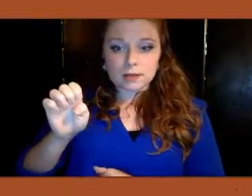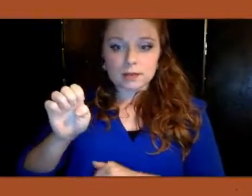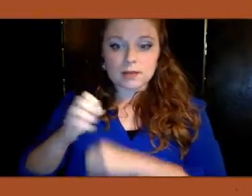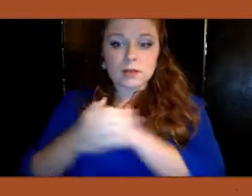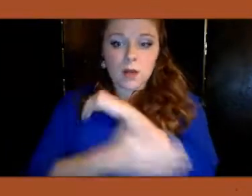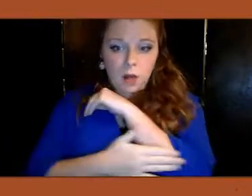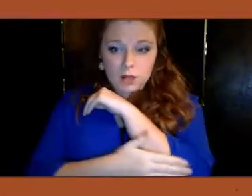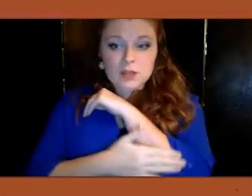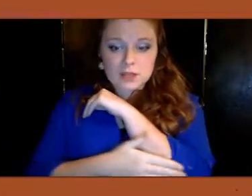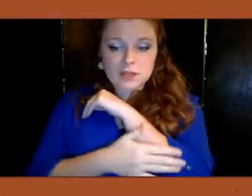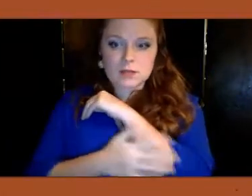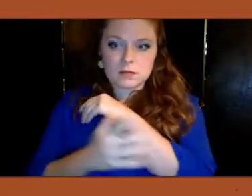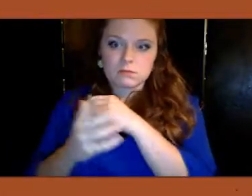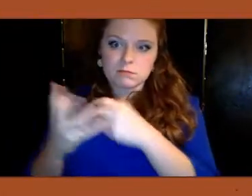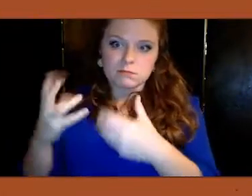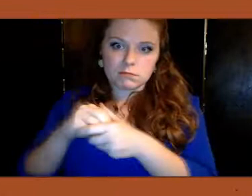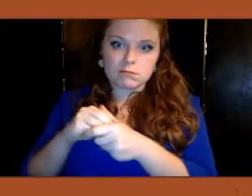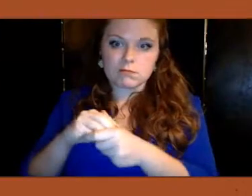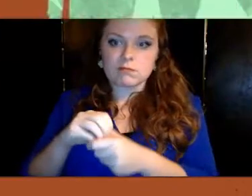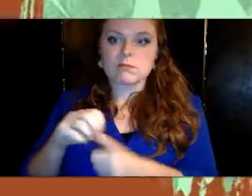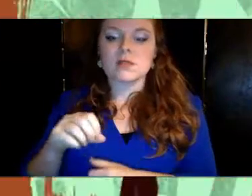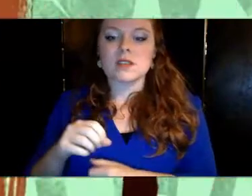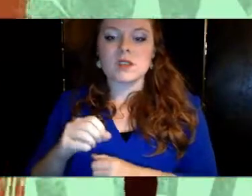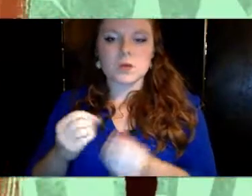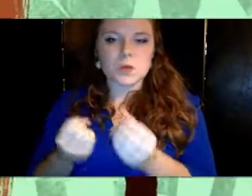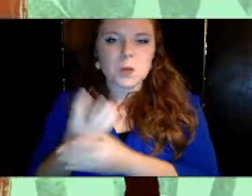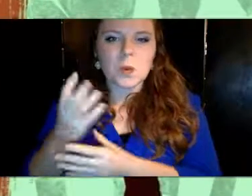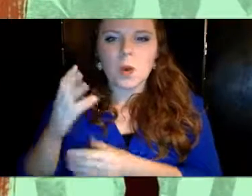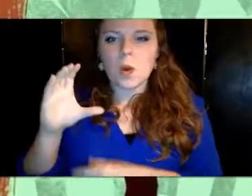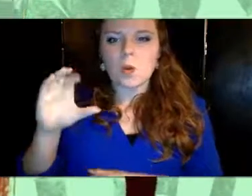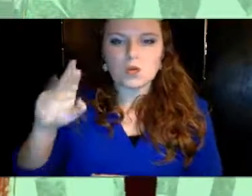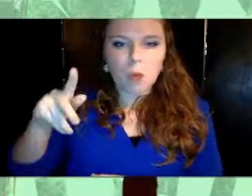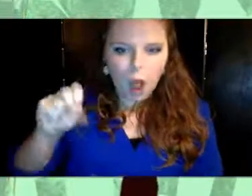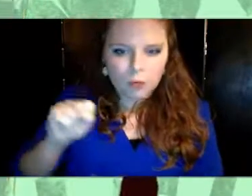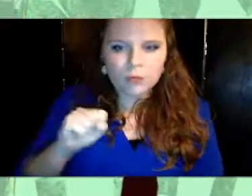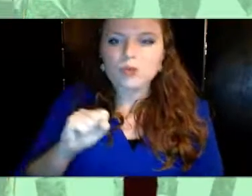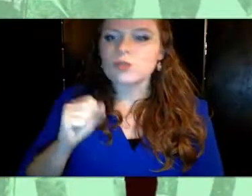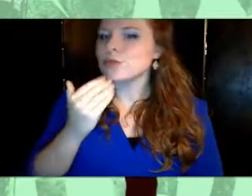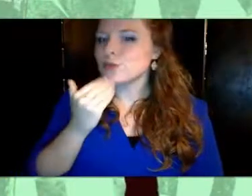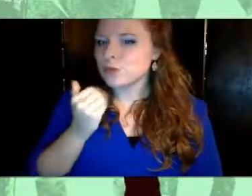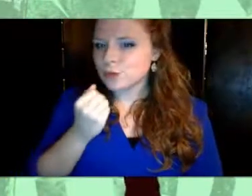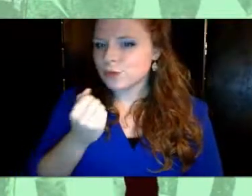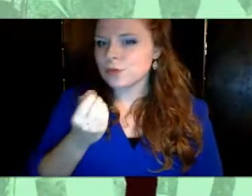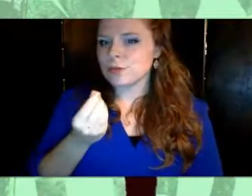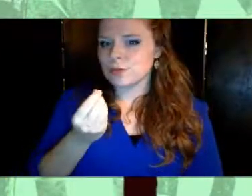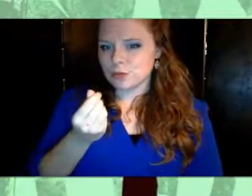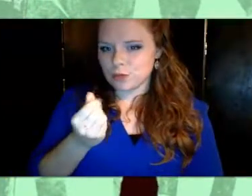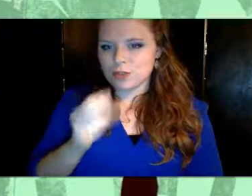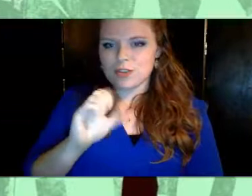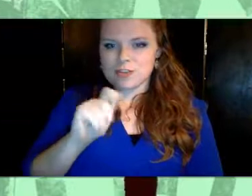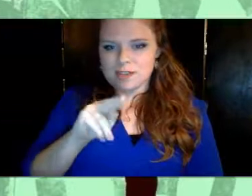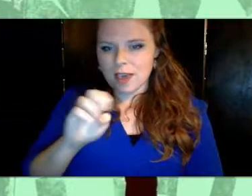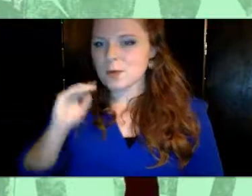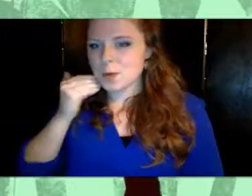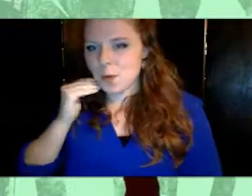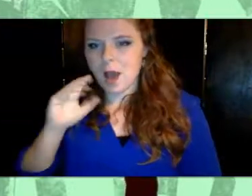shortly after. The crops grown in the new colonies, sugarcane, tobacco, and cotton, were labor-intensive, and there were not